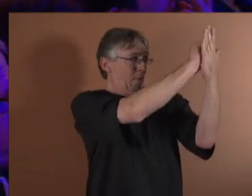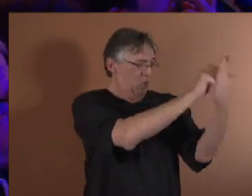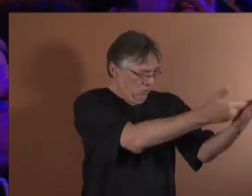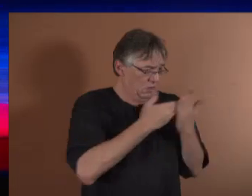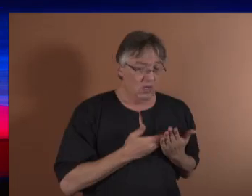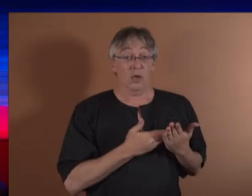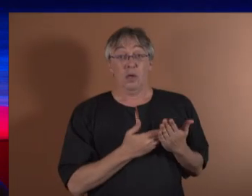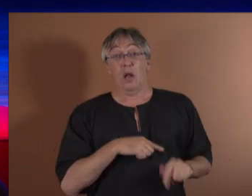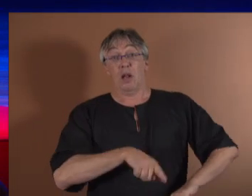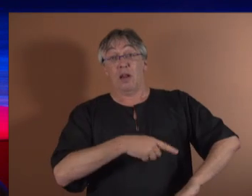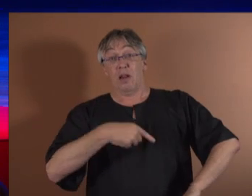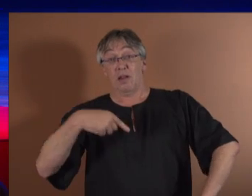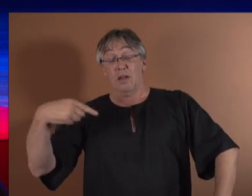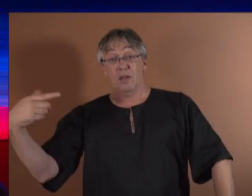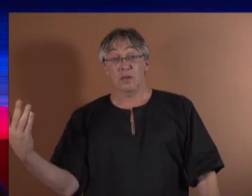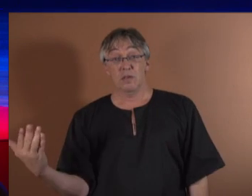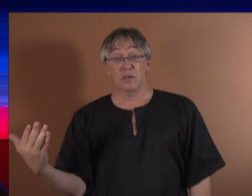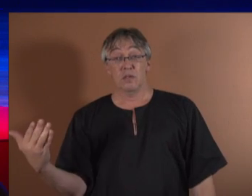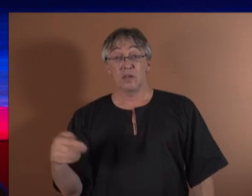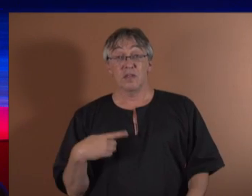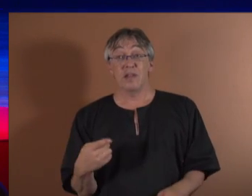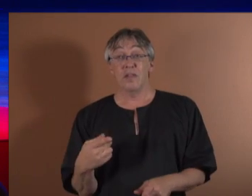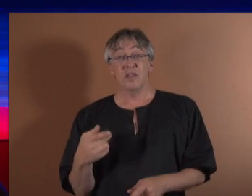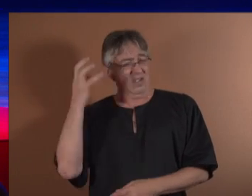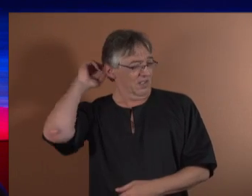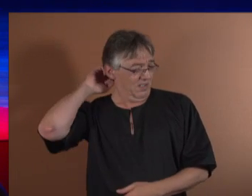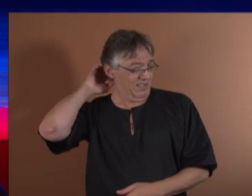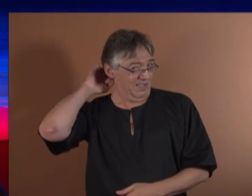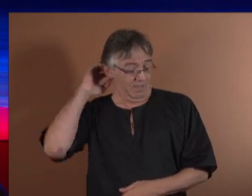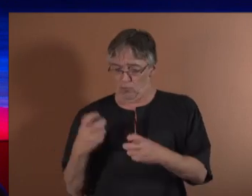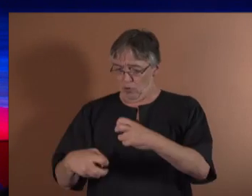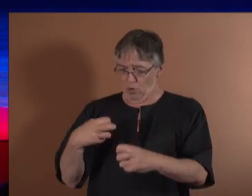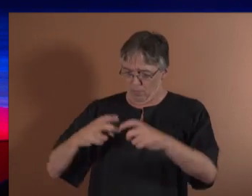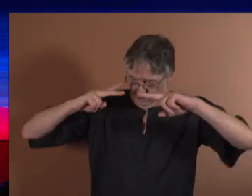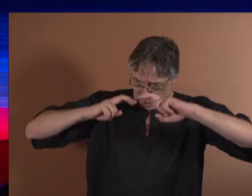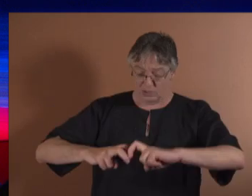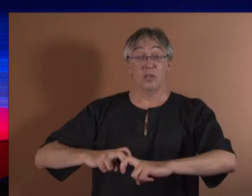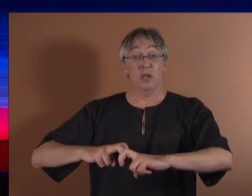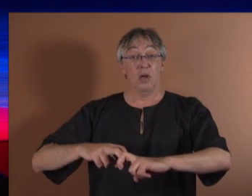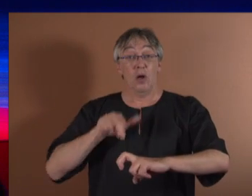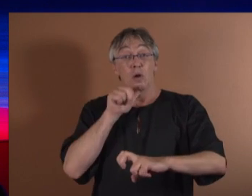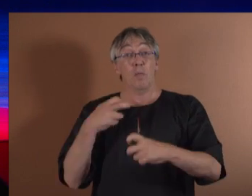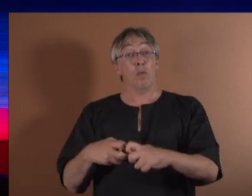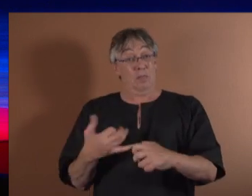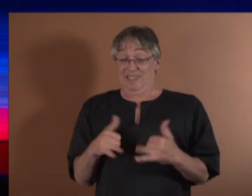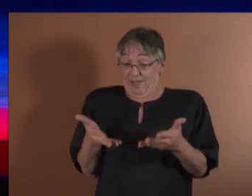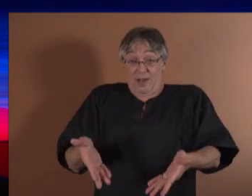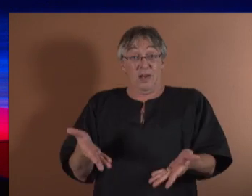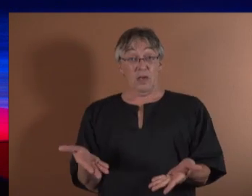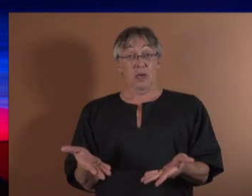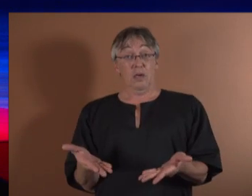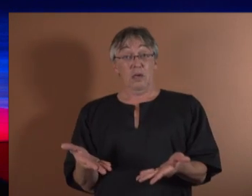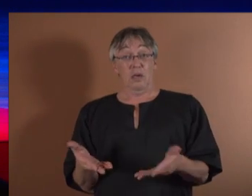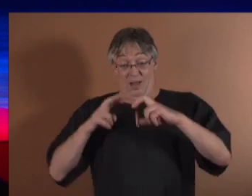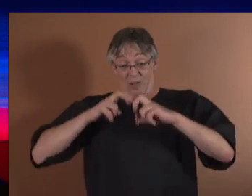Somebody at some point realized that a well-analyzed problem doesn't handle the problem. Say, well, I guess we need some more